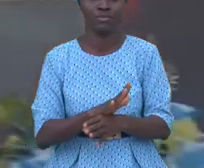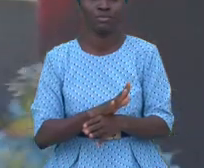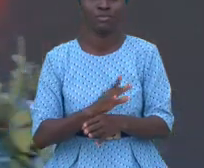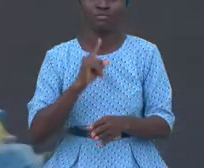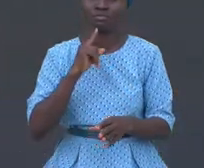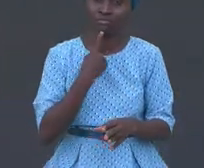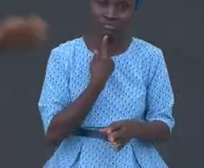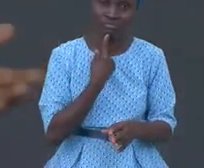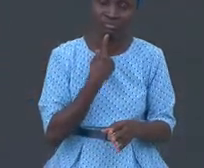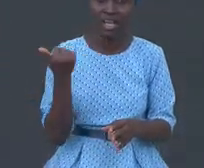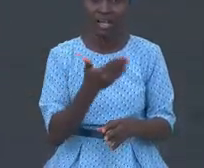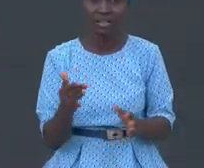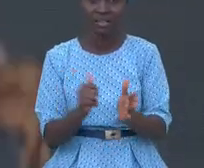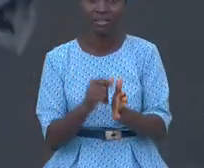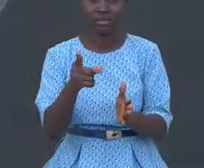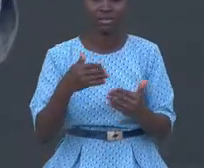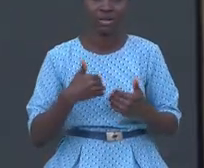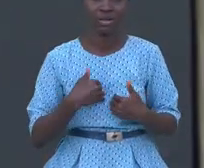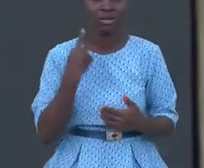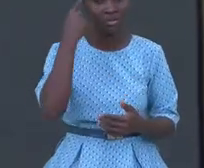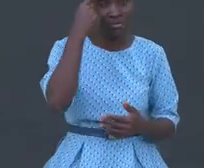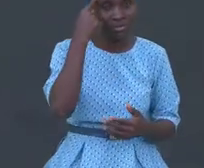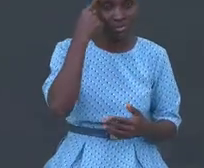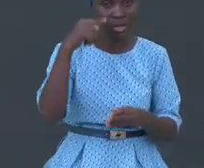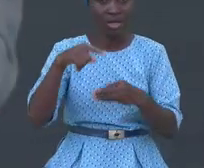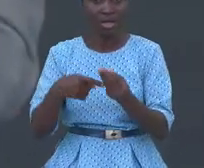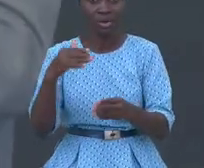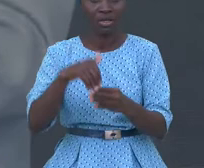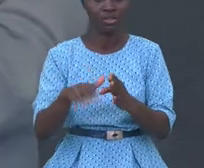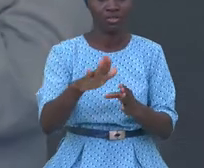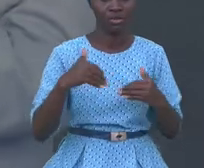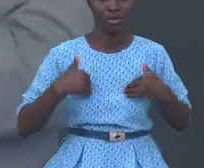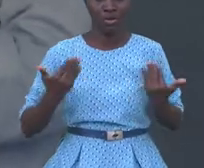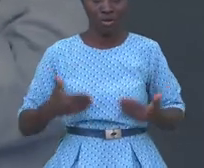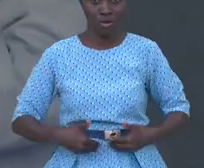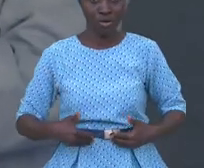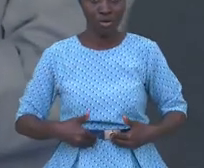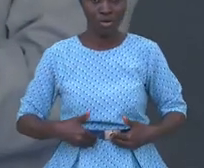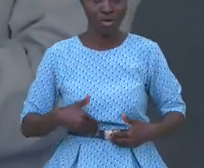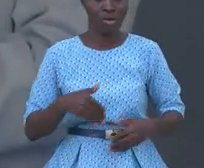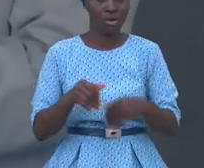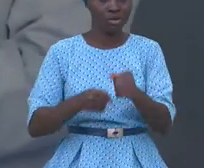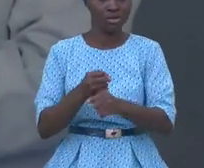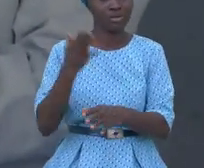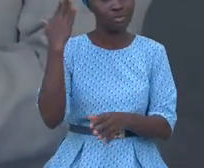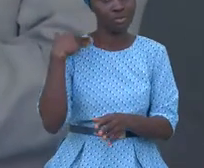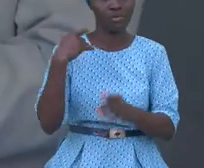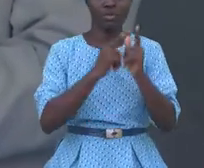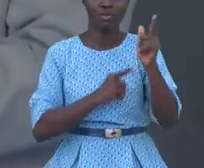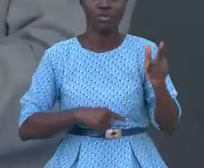youth, in your earlier years, the Lord is telling you, you will exceed. You will